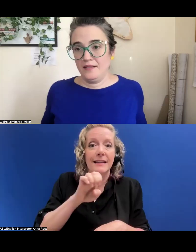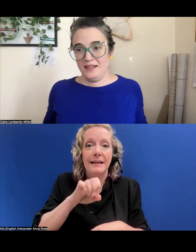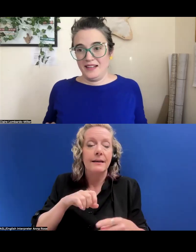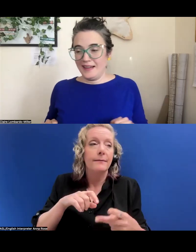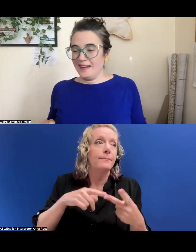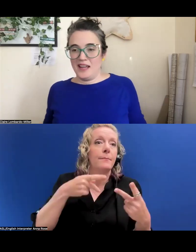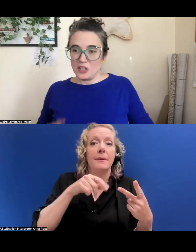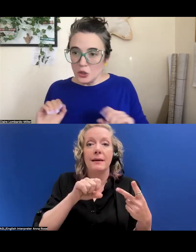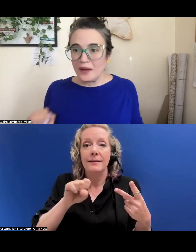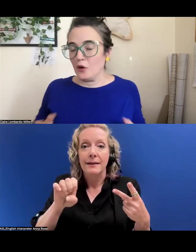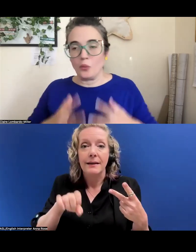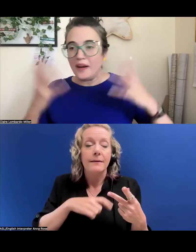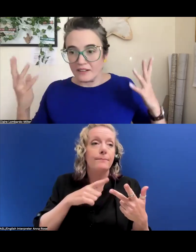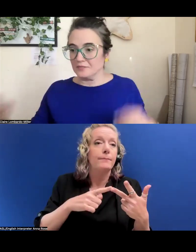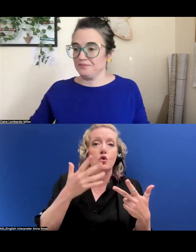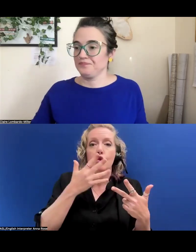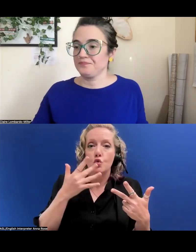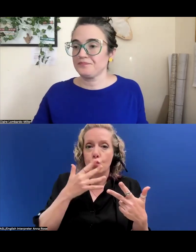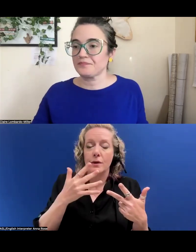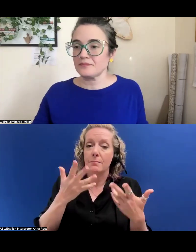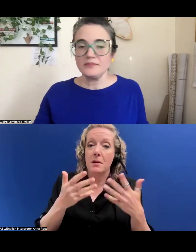sign and queuing or whatever.